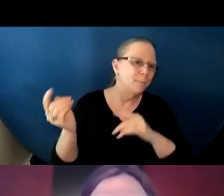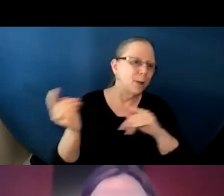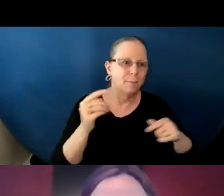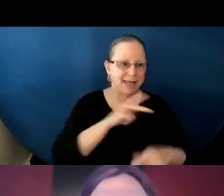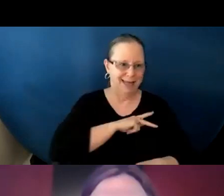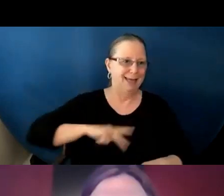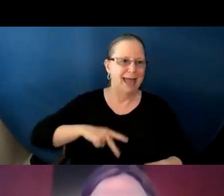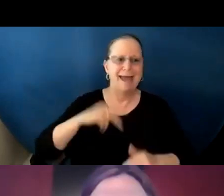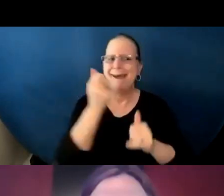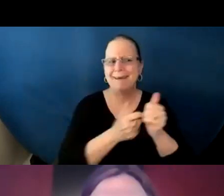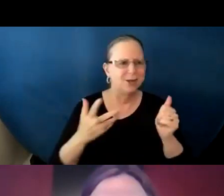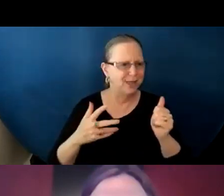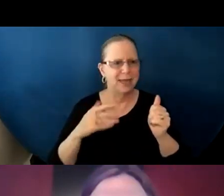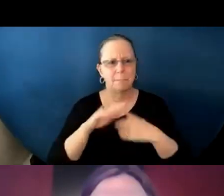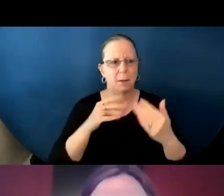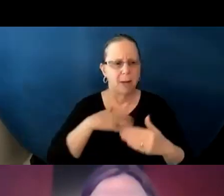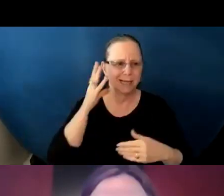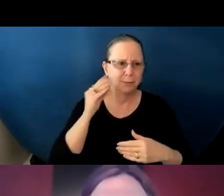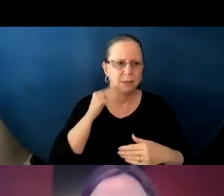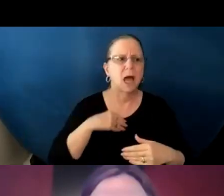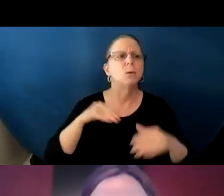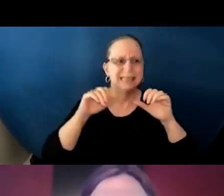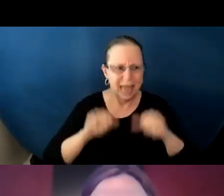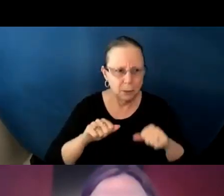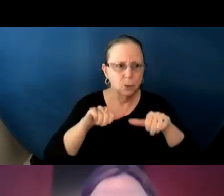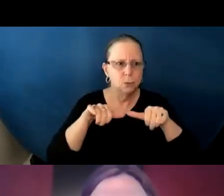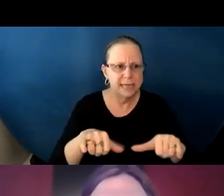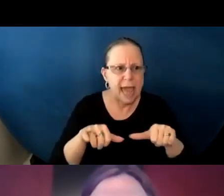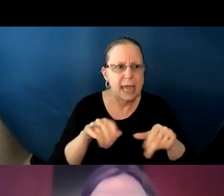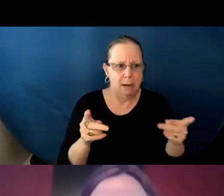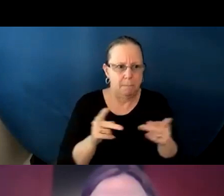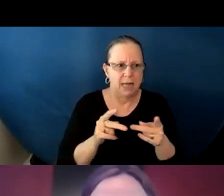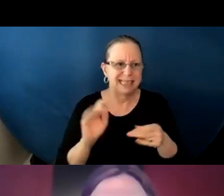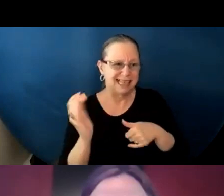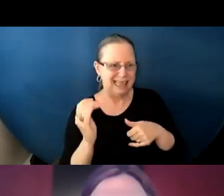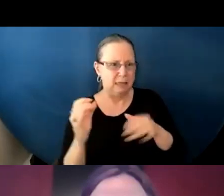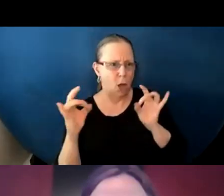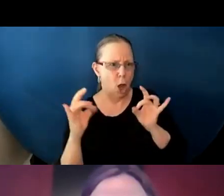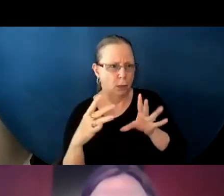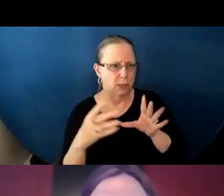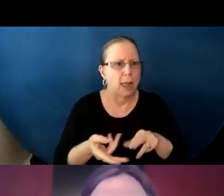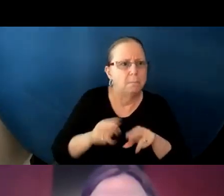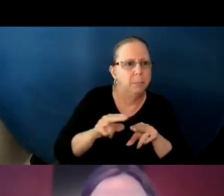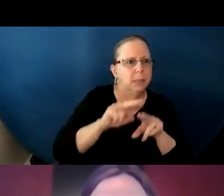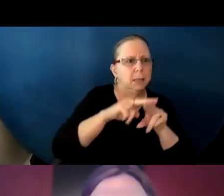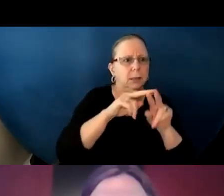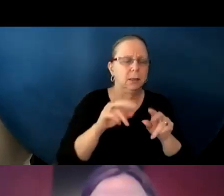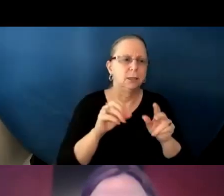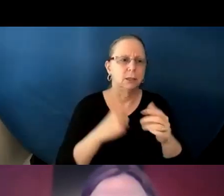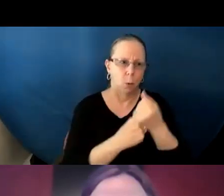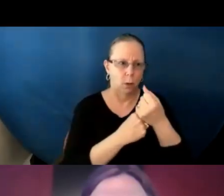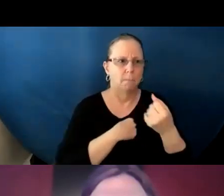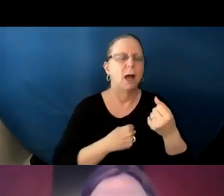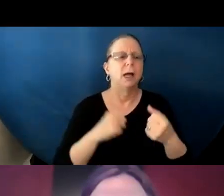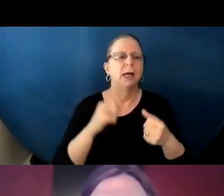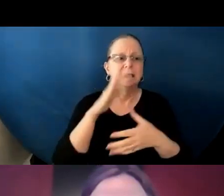I was able to stay in a place that seemed hostile and build out the support. My senior year, the